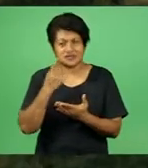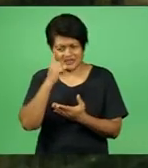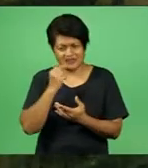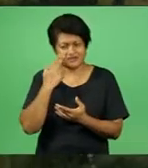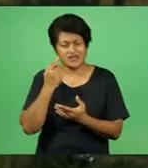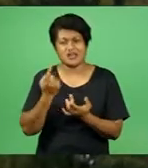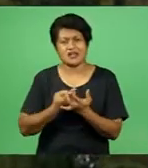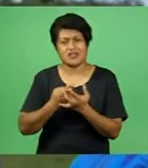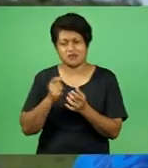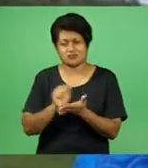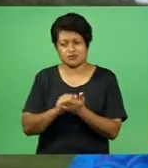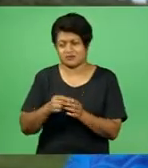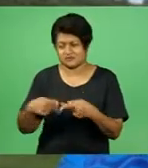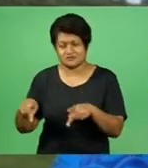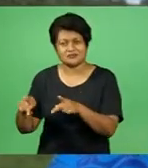the school to.